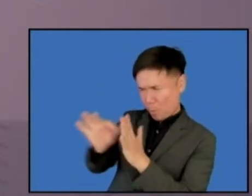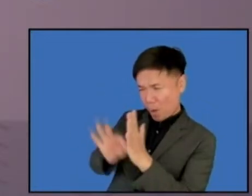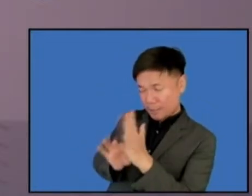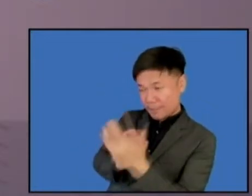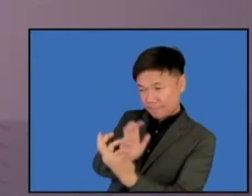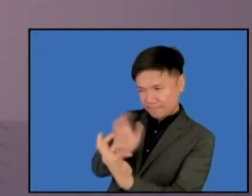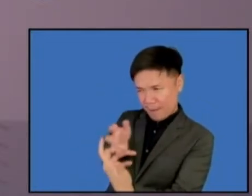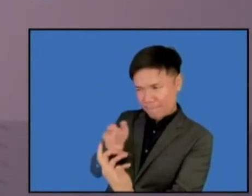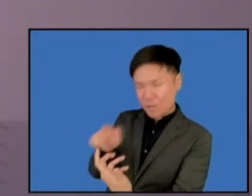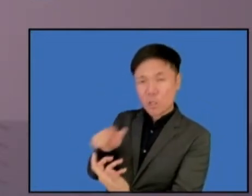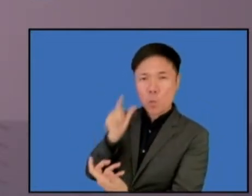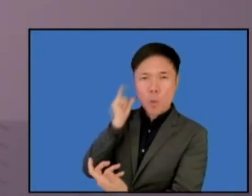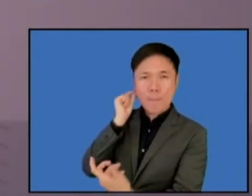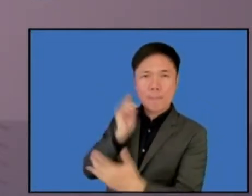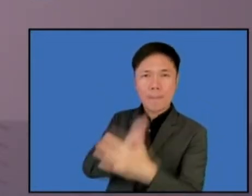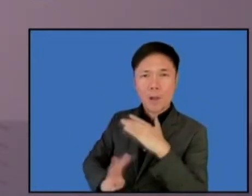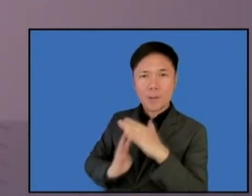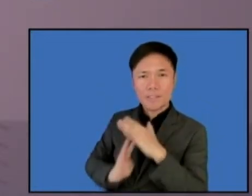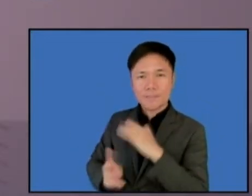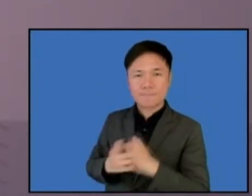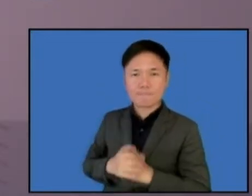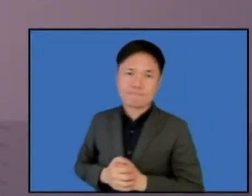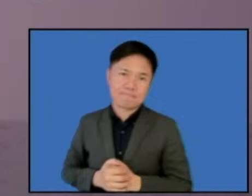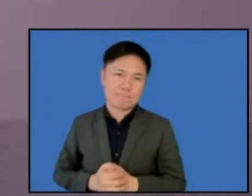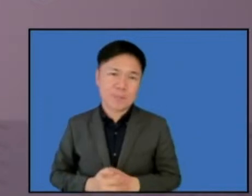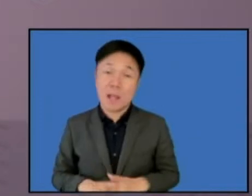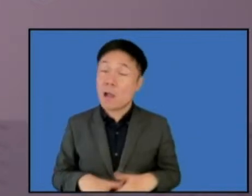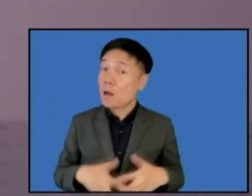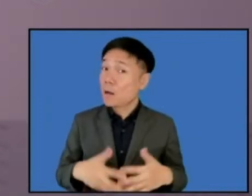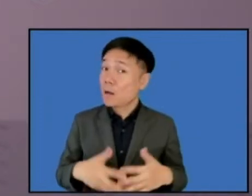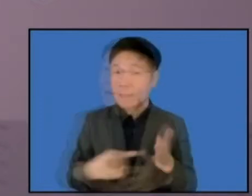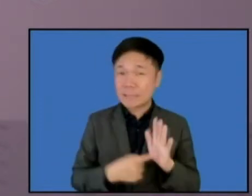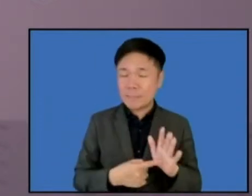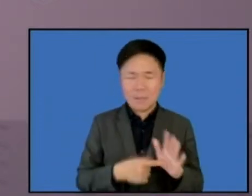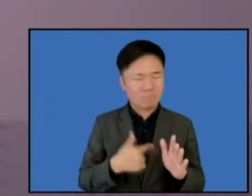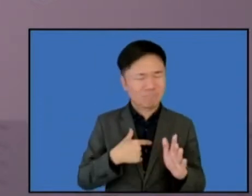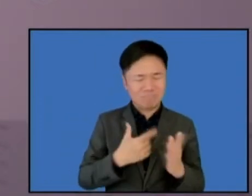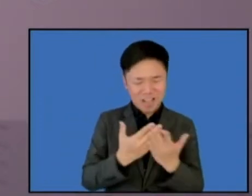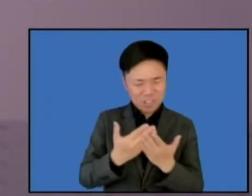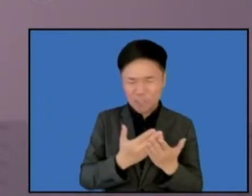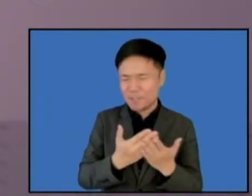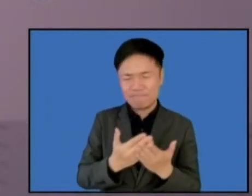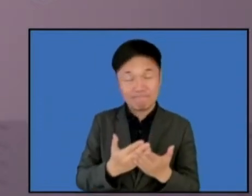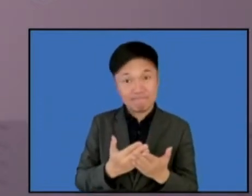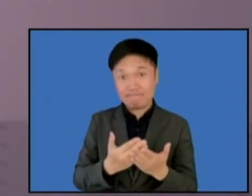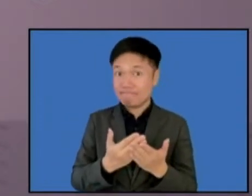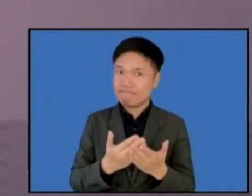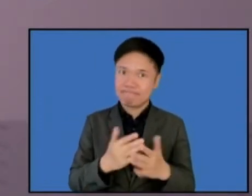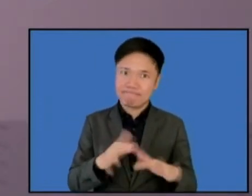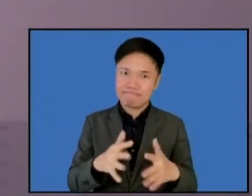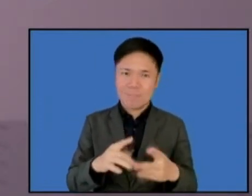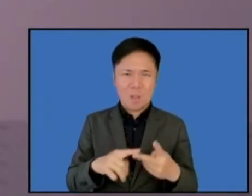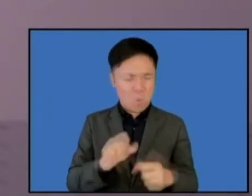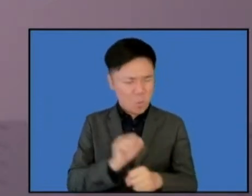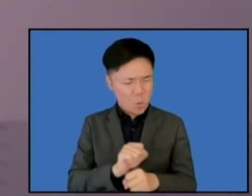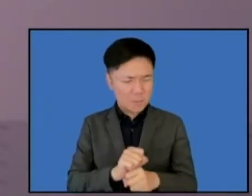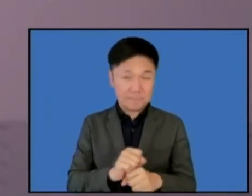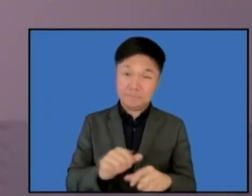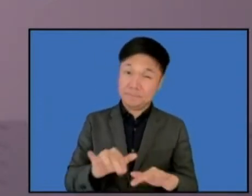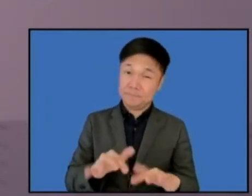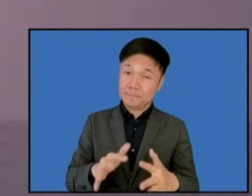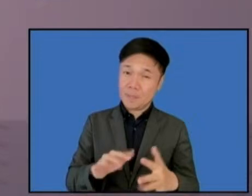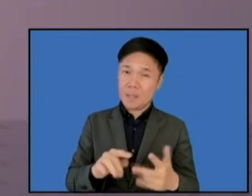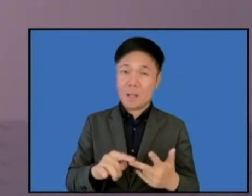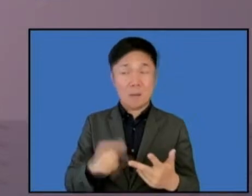challenges faced by women migrants include limited access to education, full employment, decent work, living wage, and social